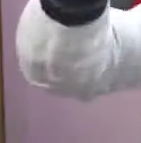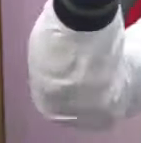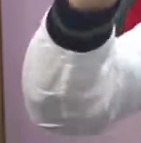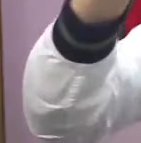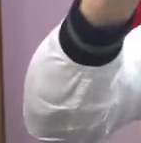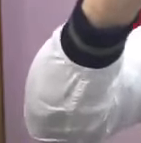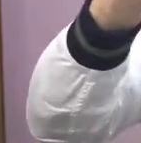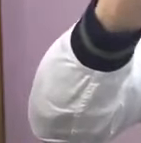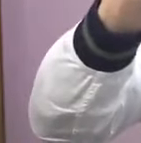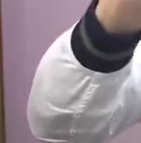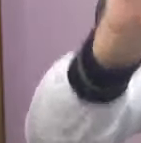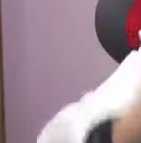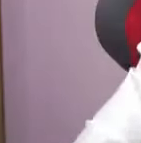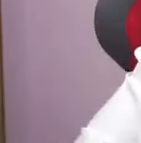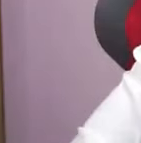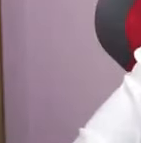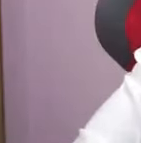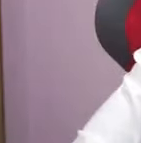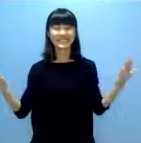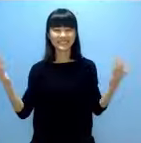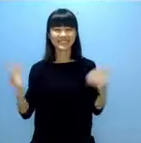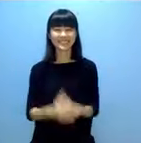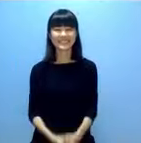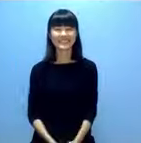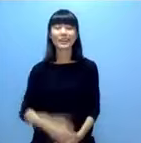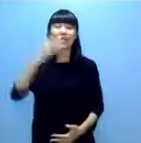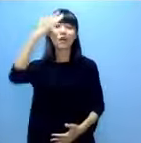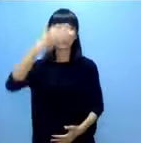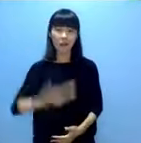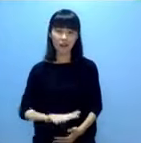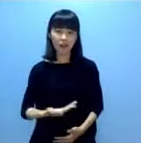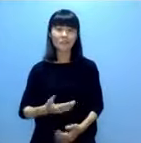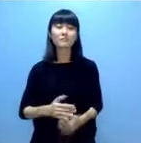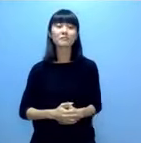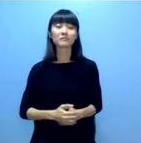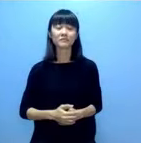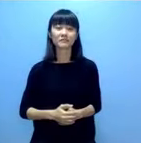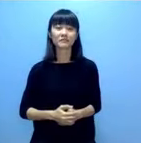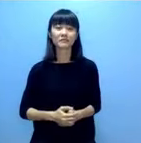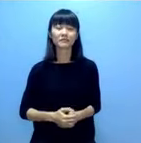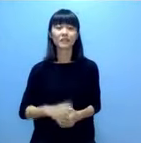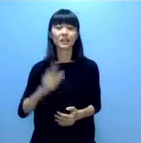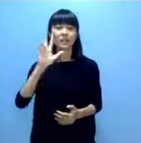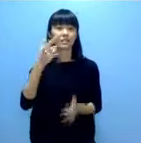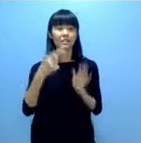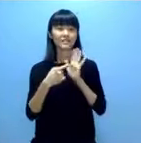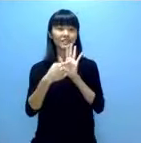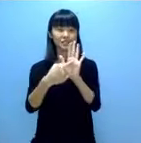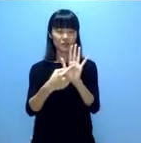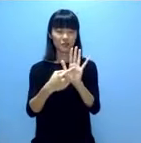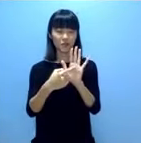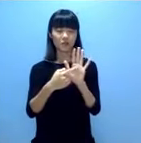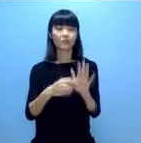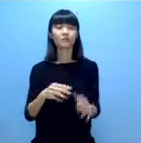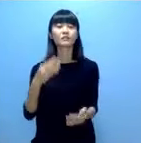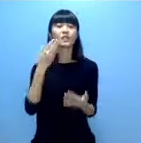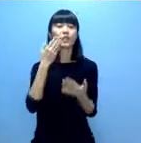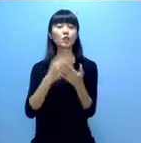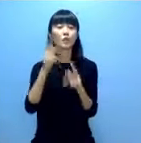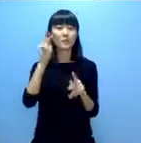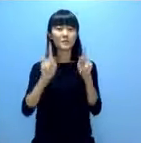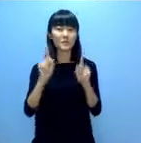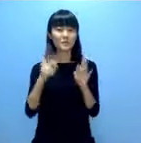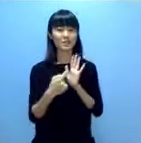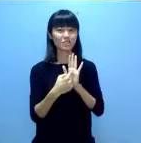Good evening, everybody. Welcome to the third episode of the Good People